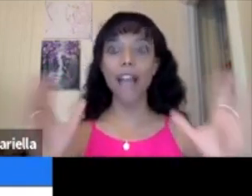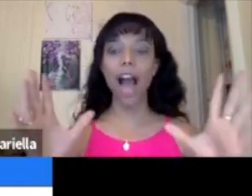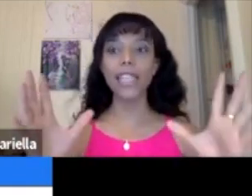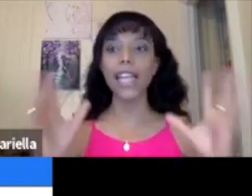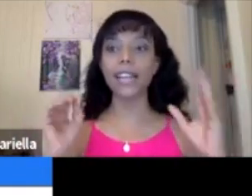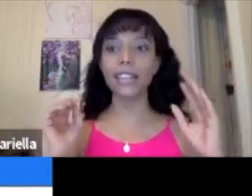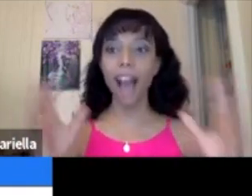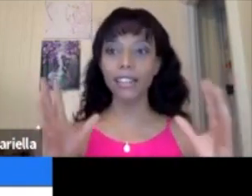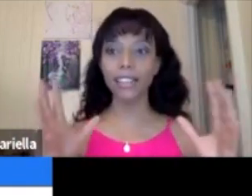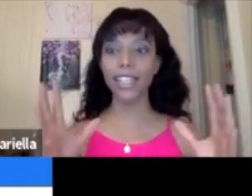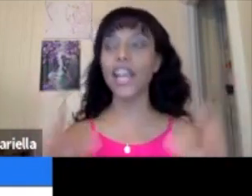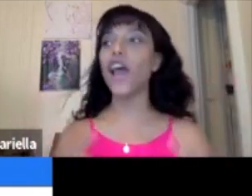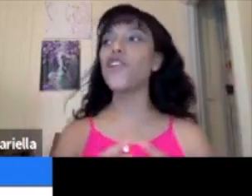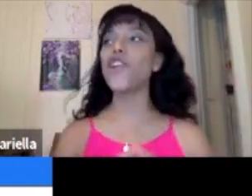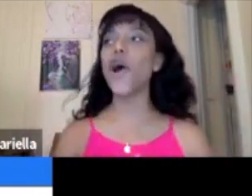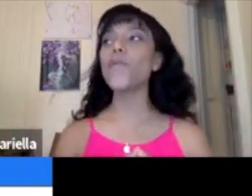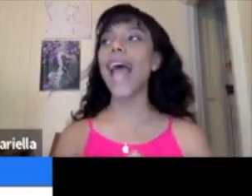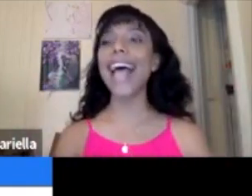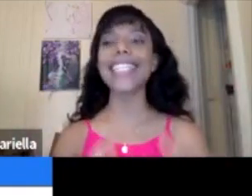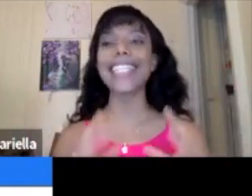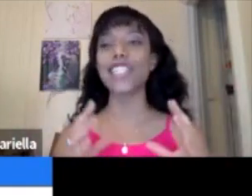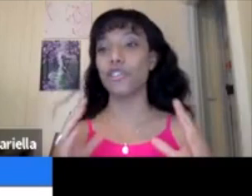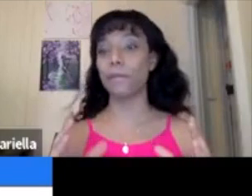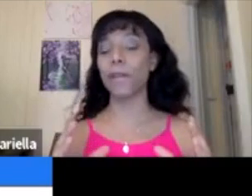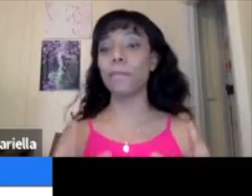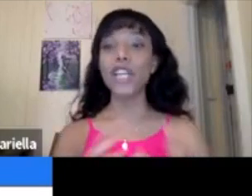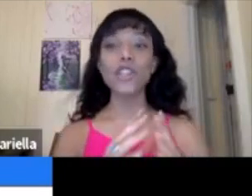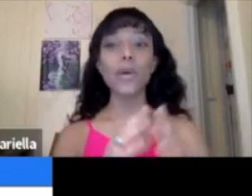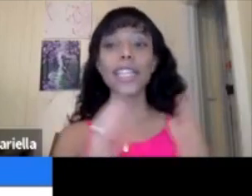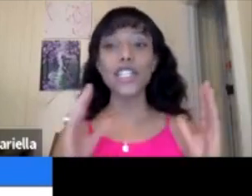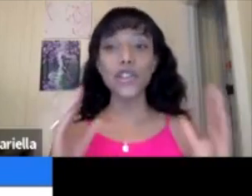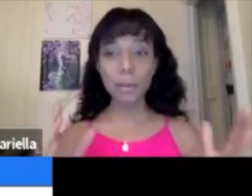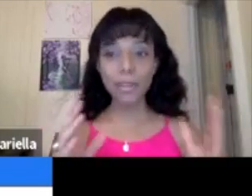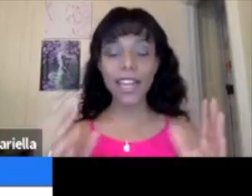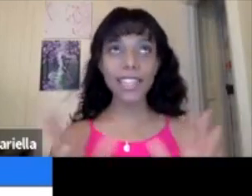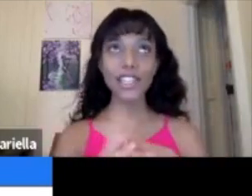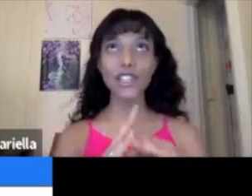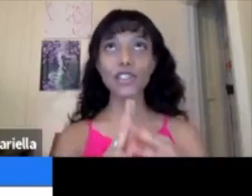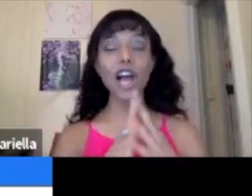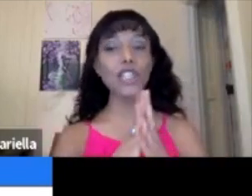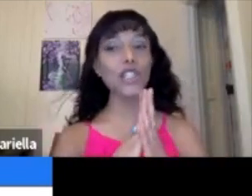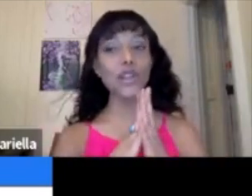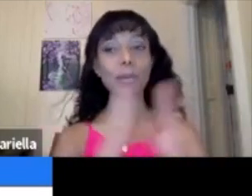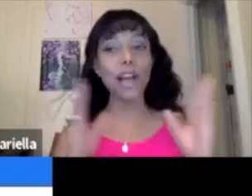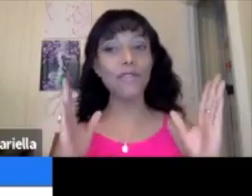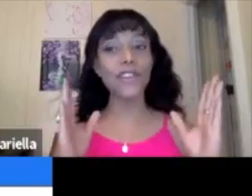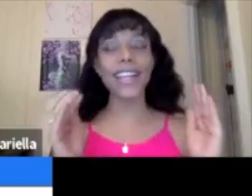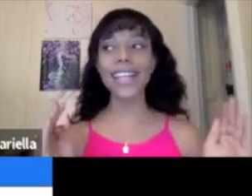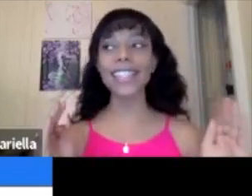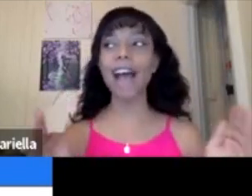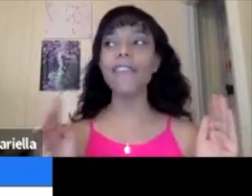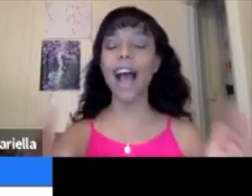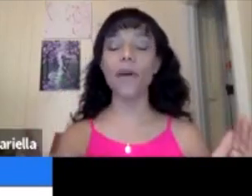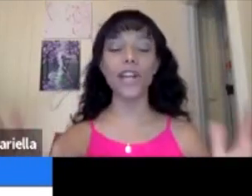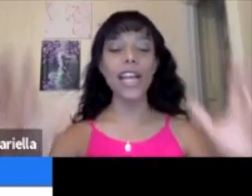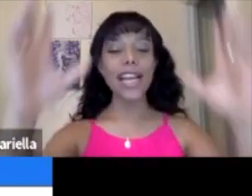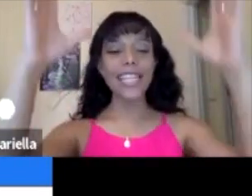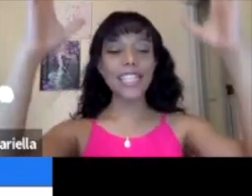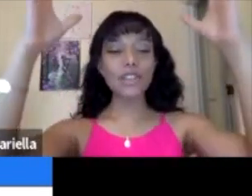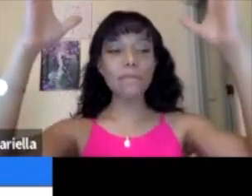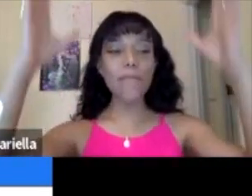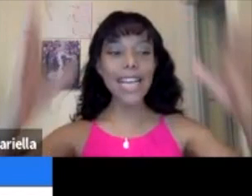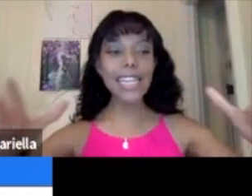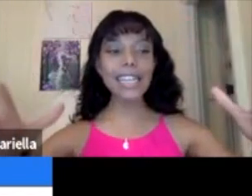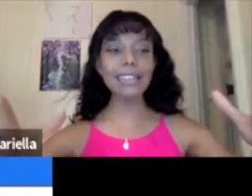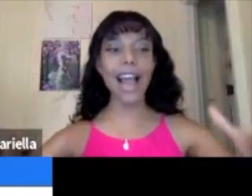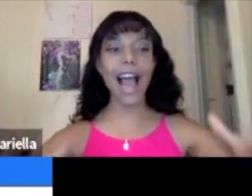my God, technology known as the script. So what the script does, and she'll talk to you about it for the next half hour, is